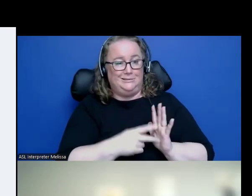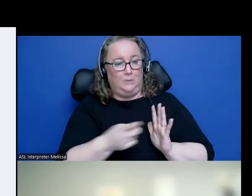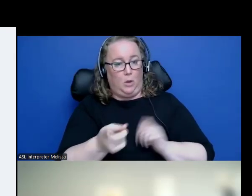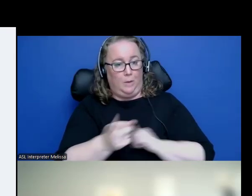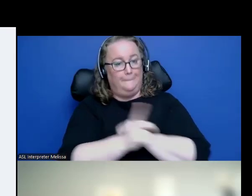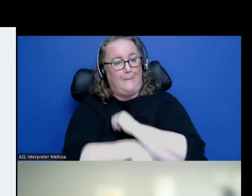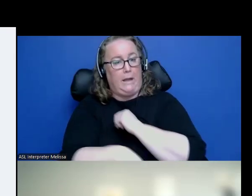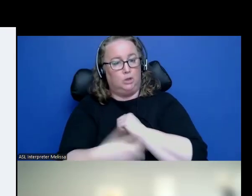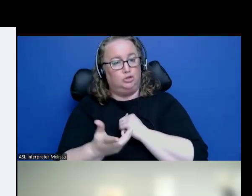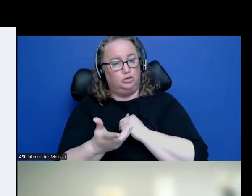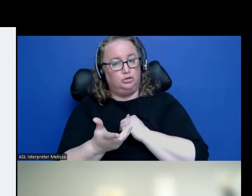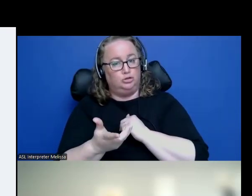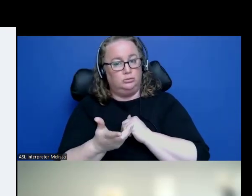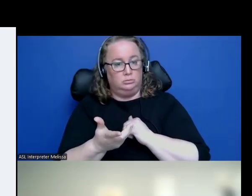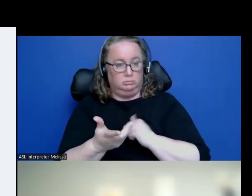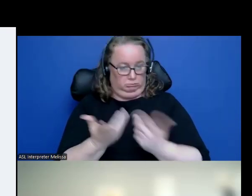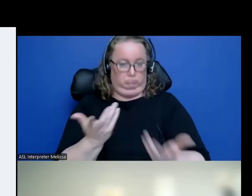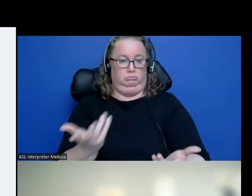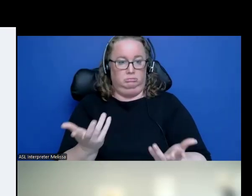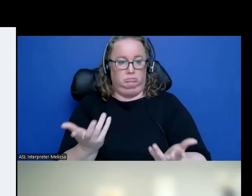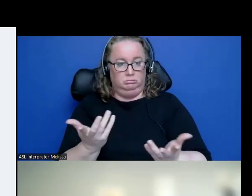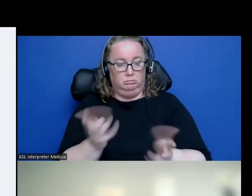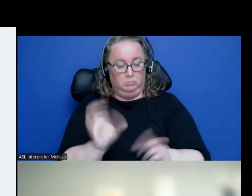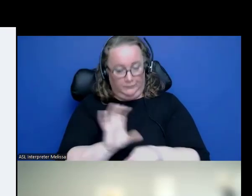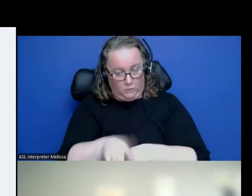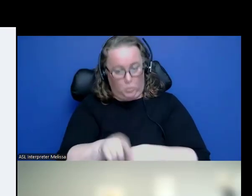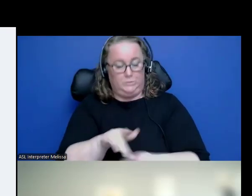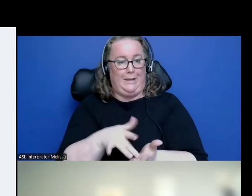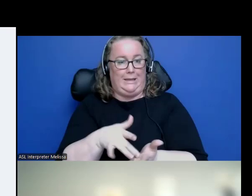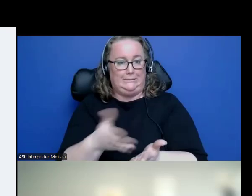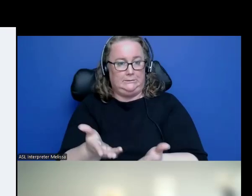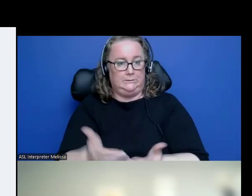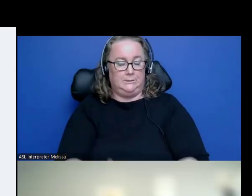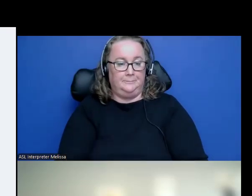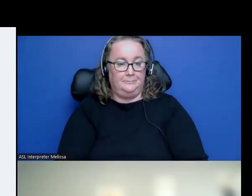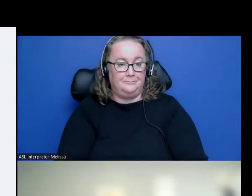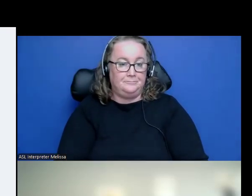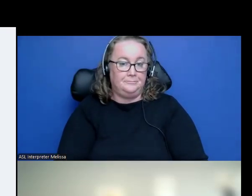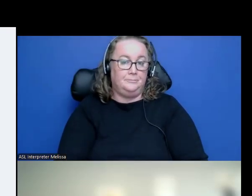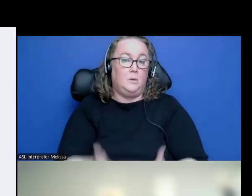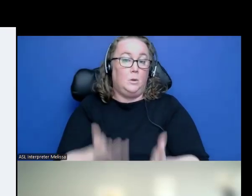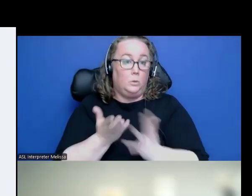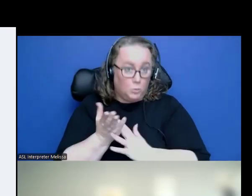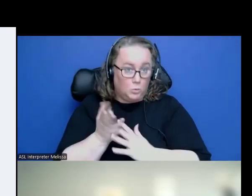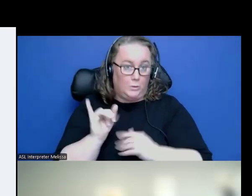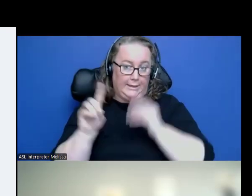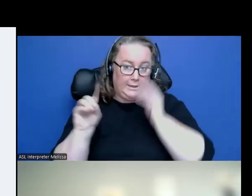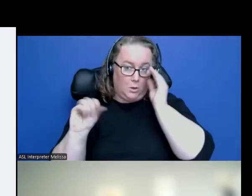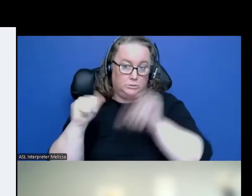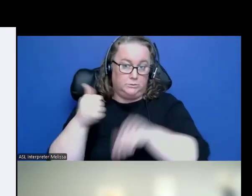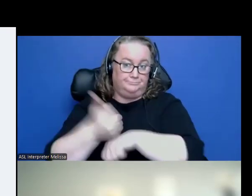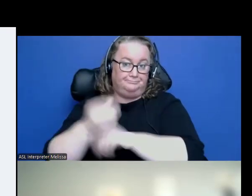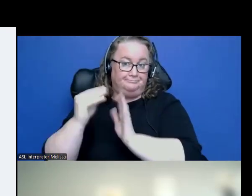punishment by means of involuntary medication through IDOs.